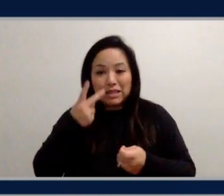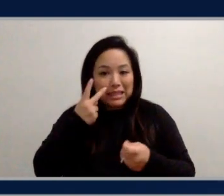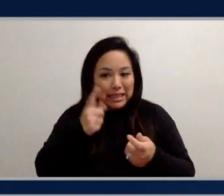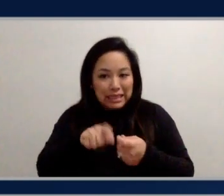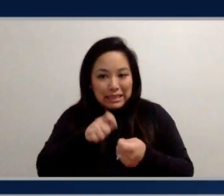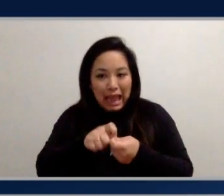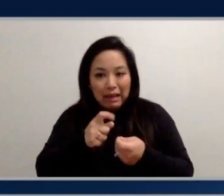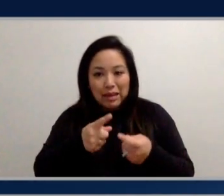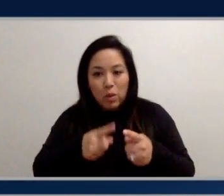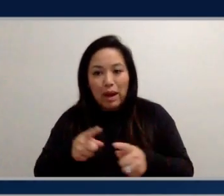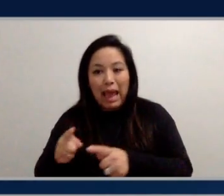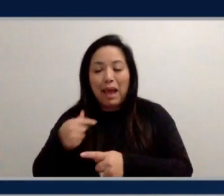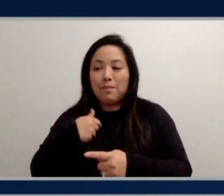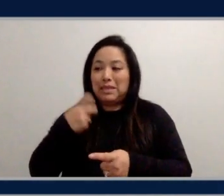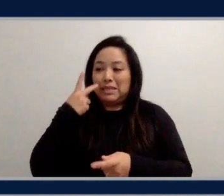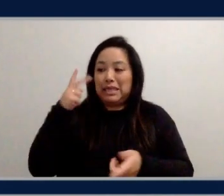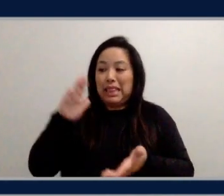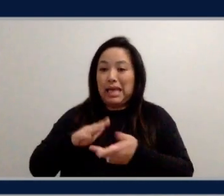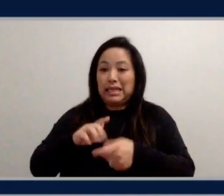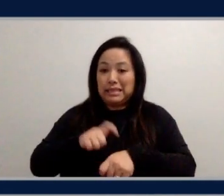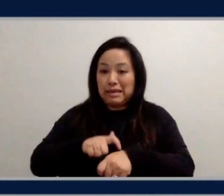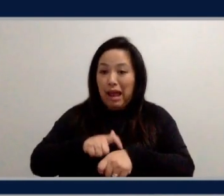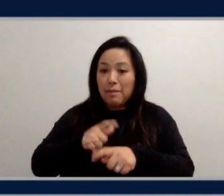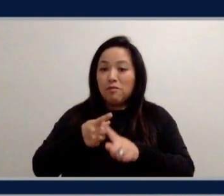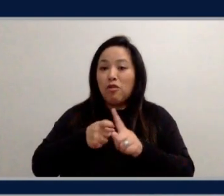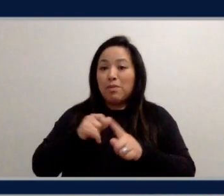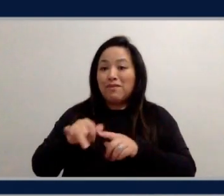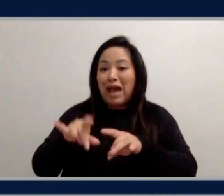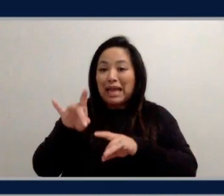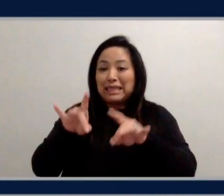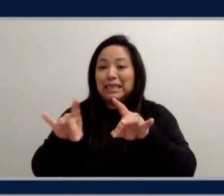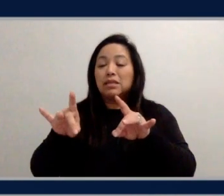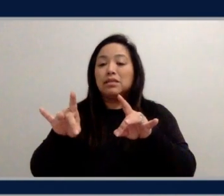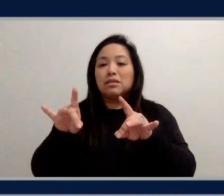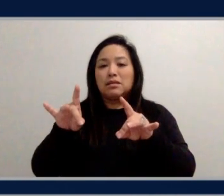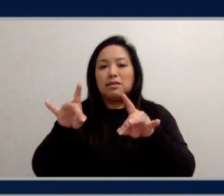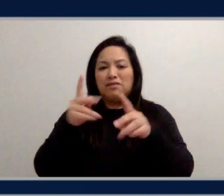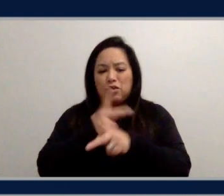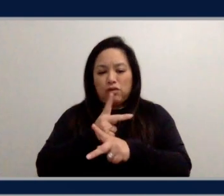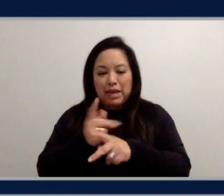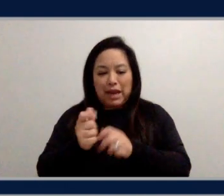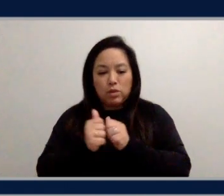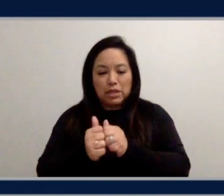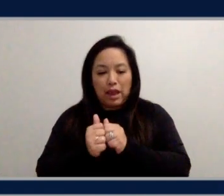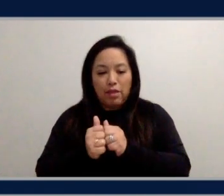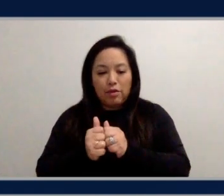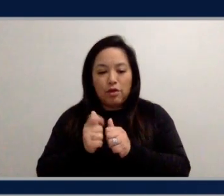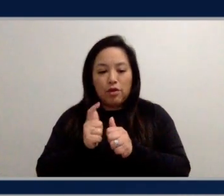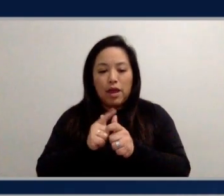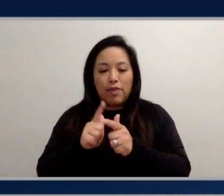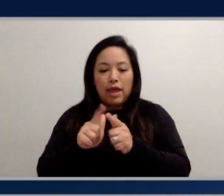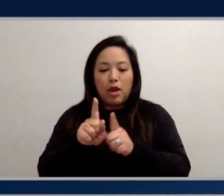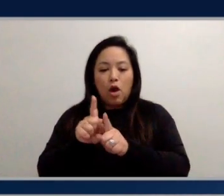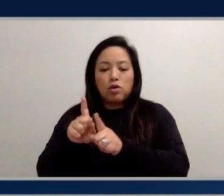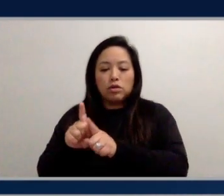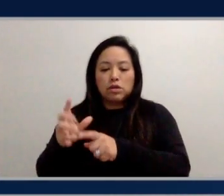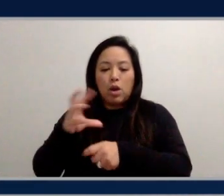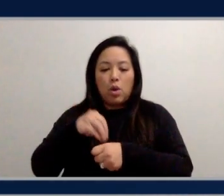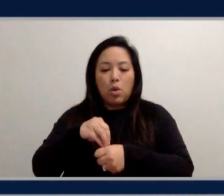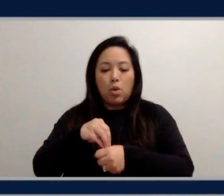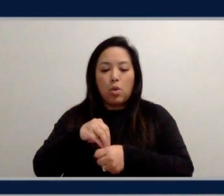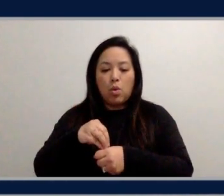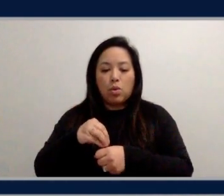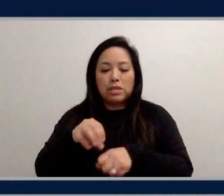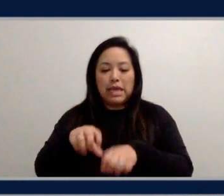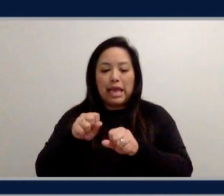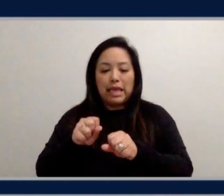time, looking at the individual findings and piecing them together, and more so on, probably taking 1 minute or